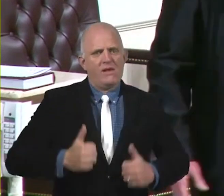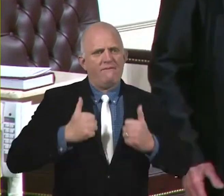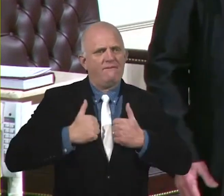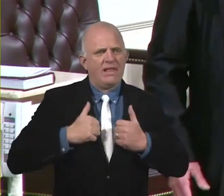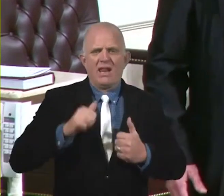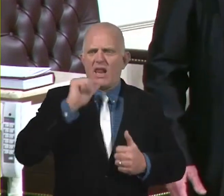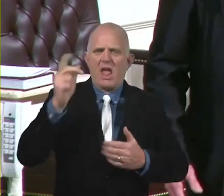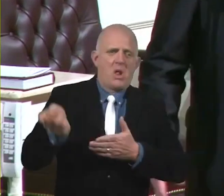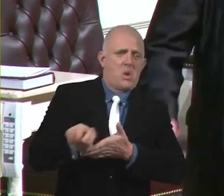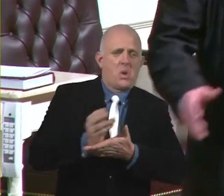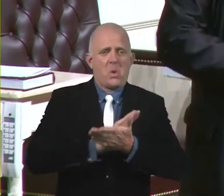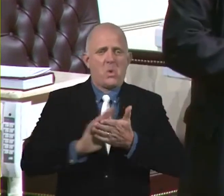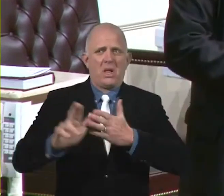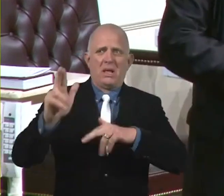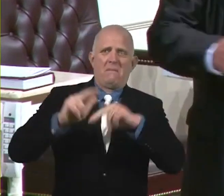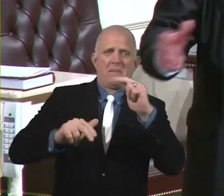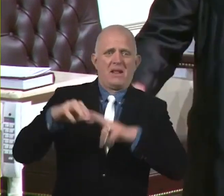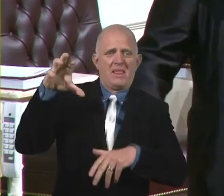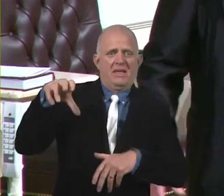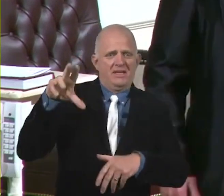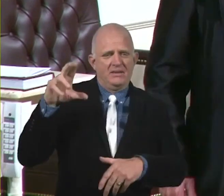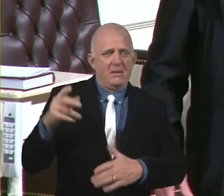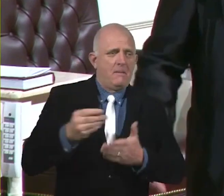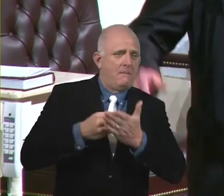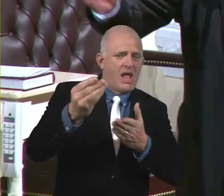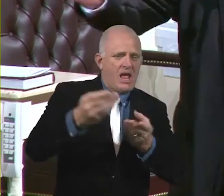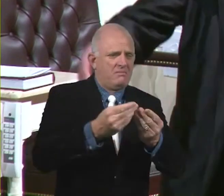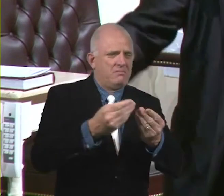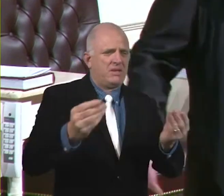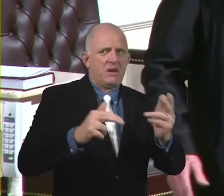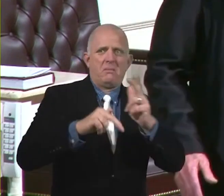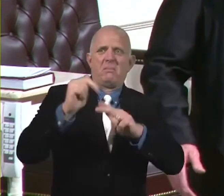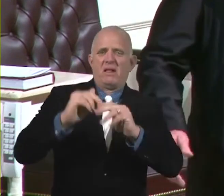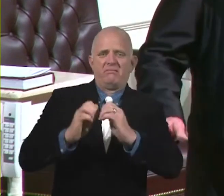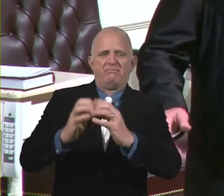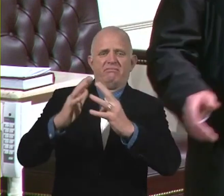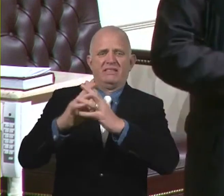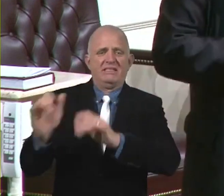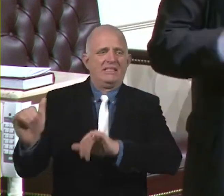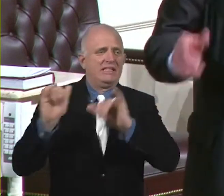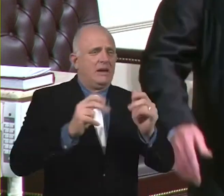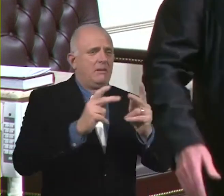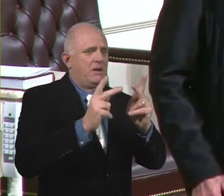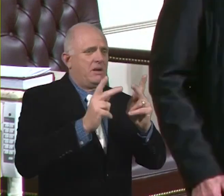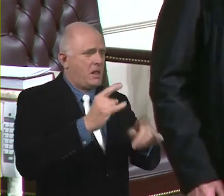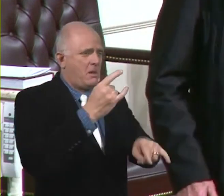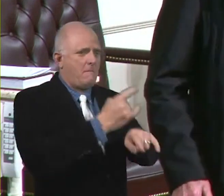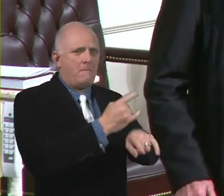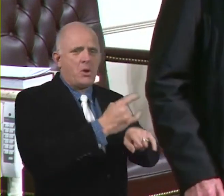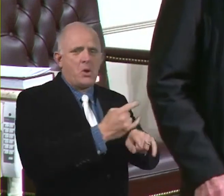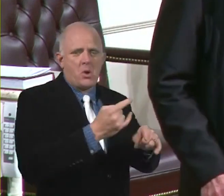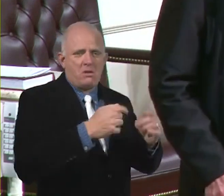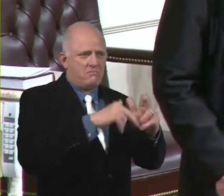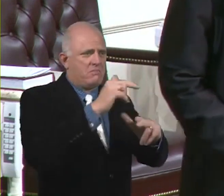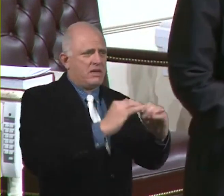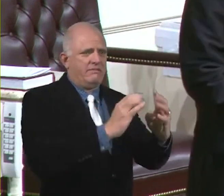building. They bought the materials to build this building at the same place the bar bought their material.